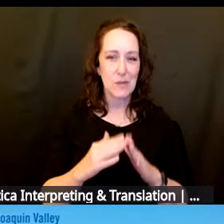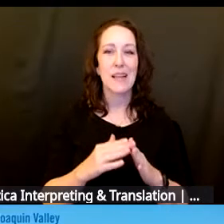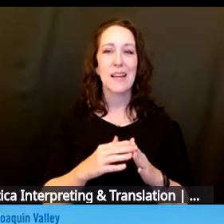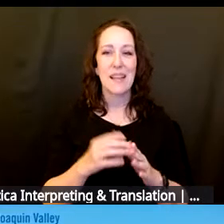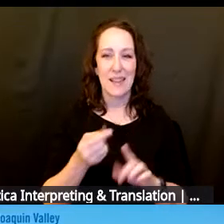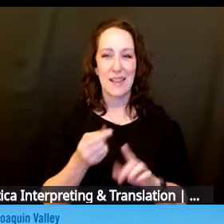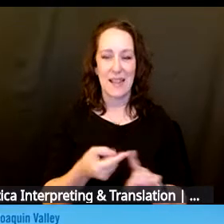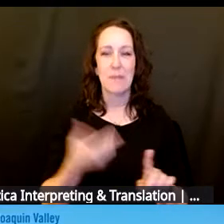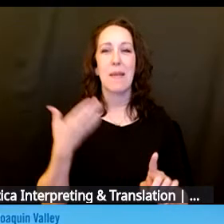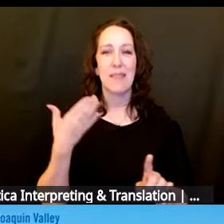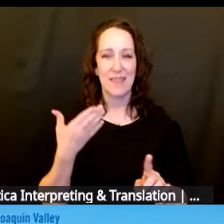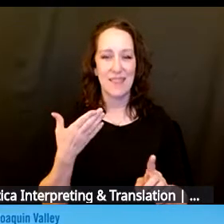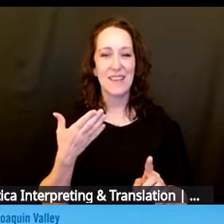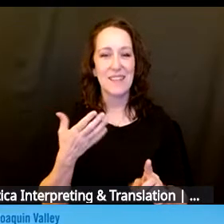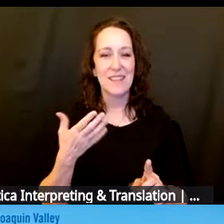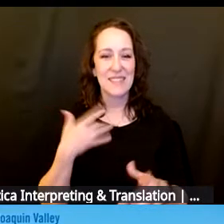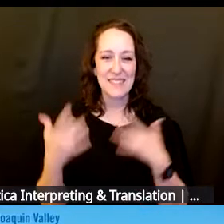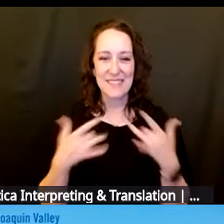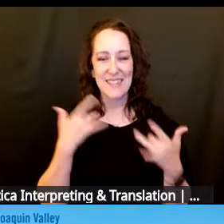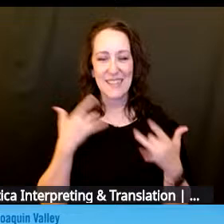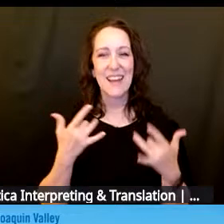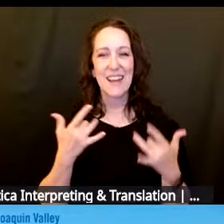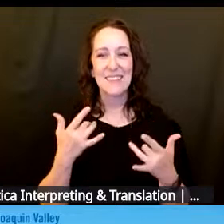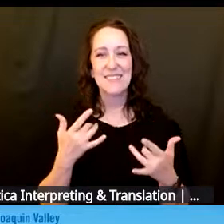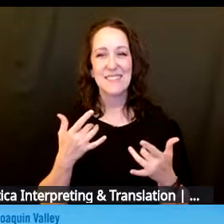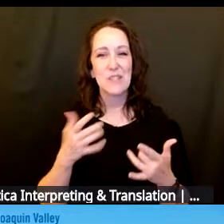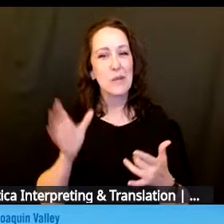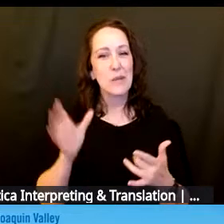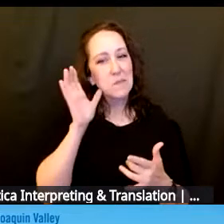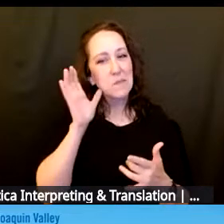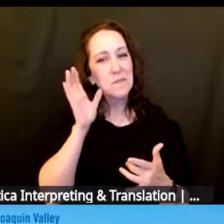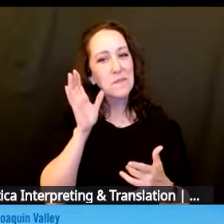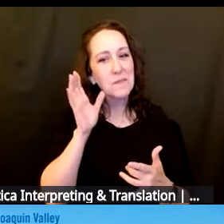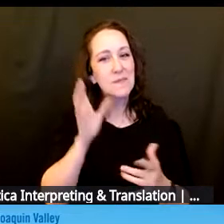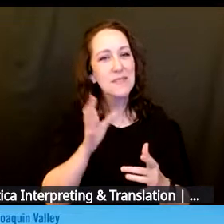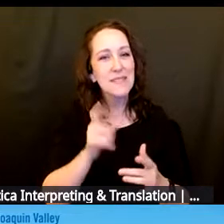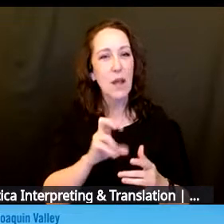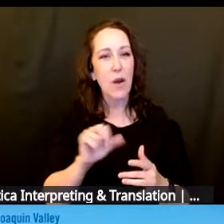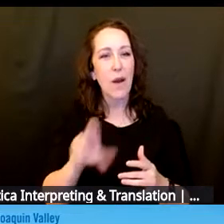So we are so excited to hear from Sarah during this meeting.